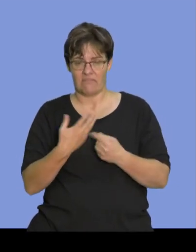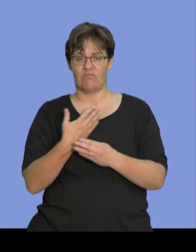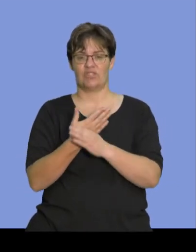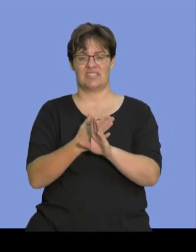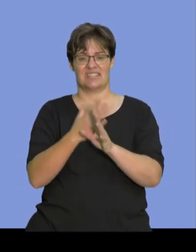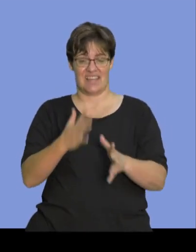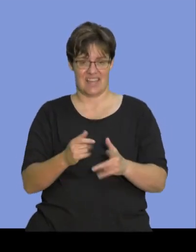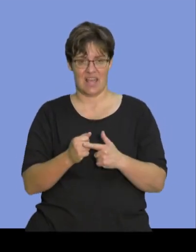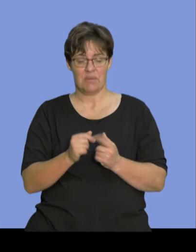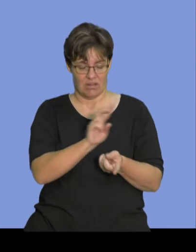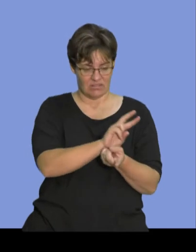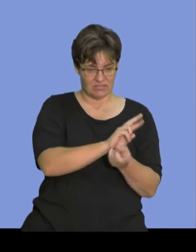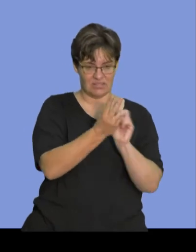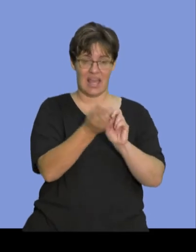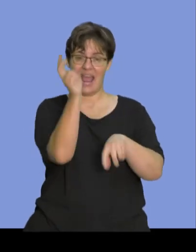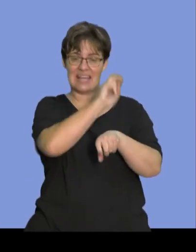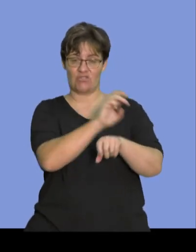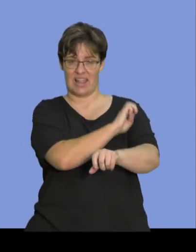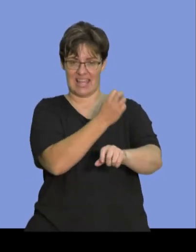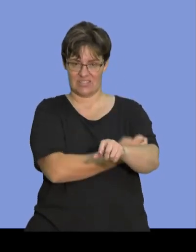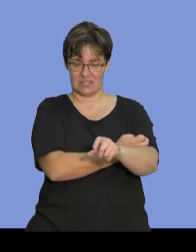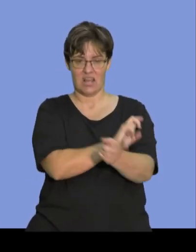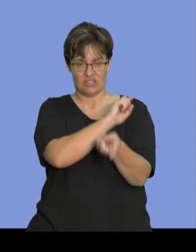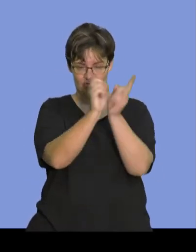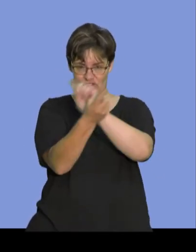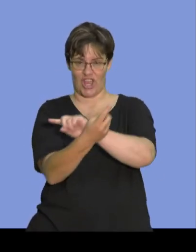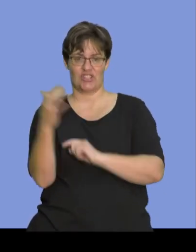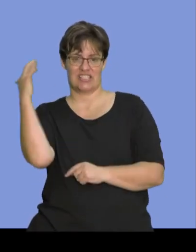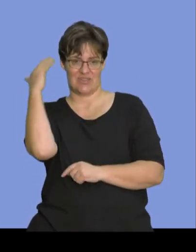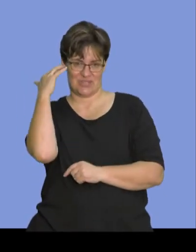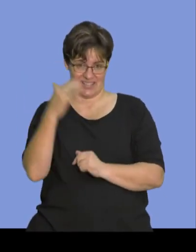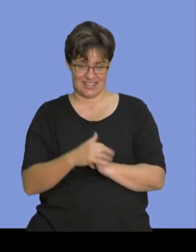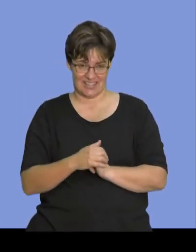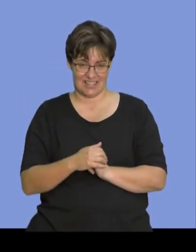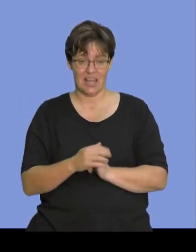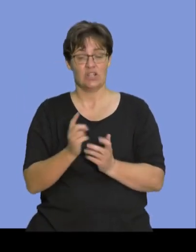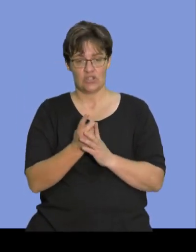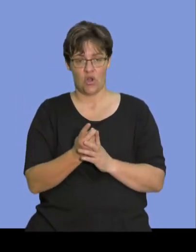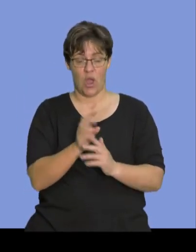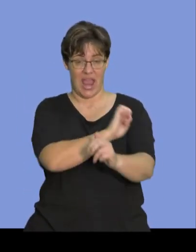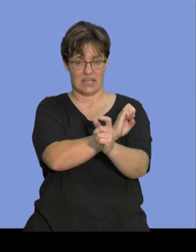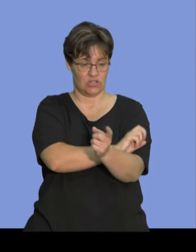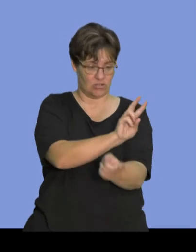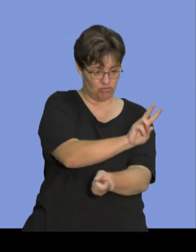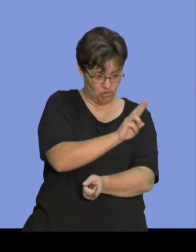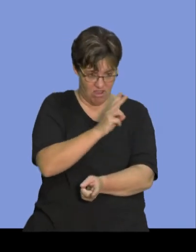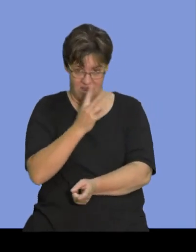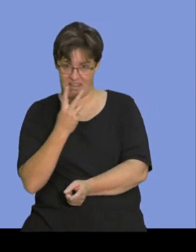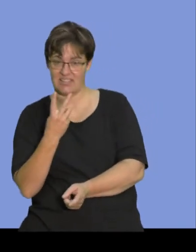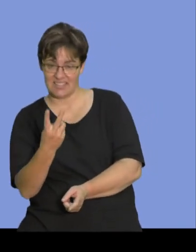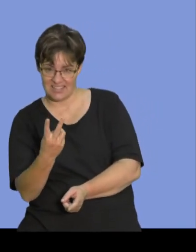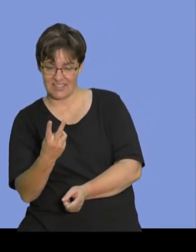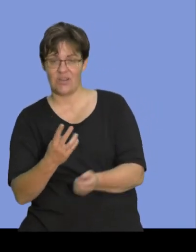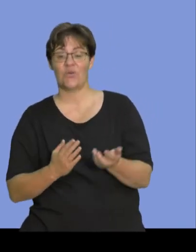resistor which transforms electrical energy into sound. So that transition of energy transfer is